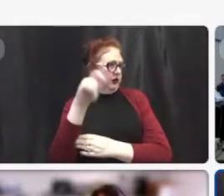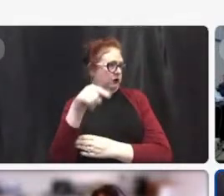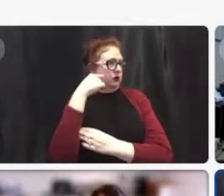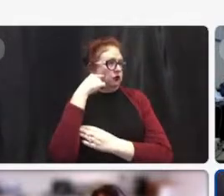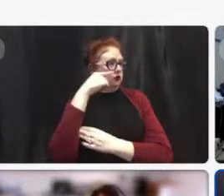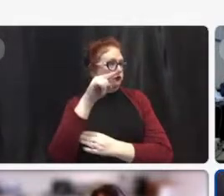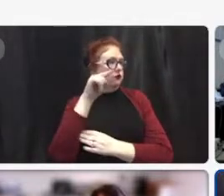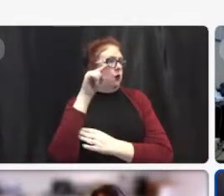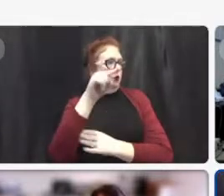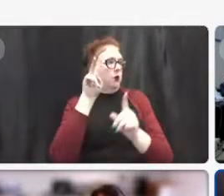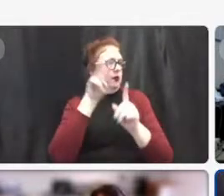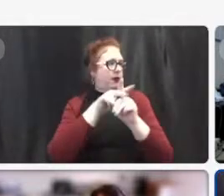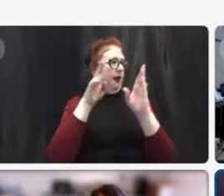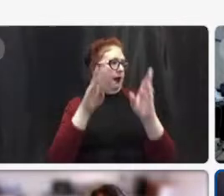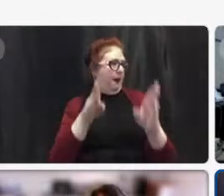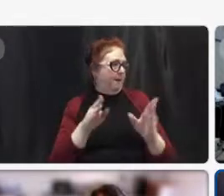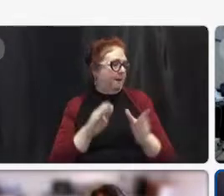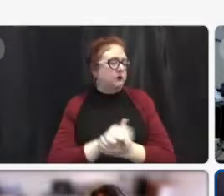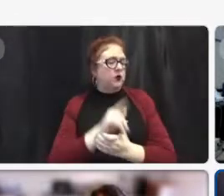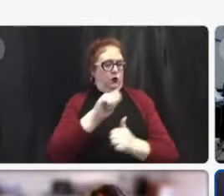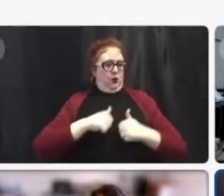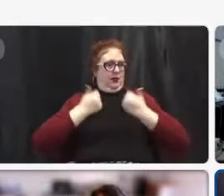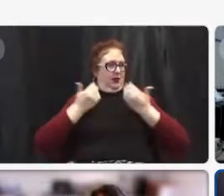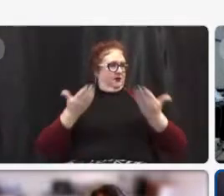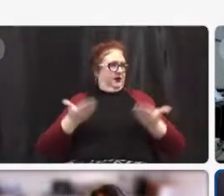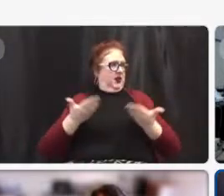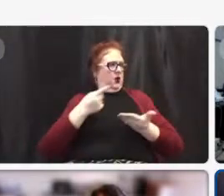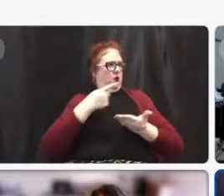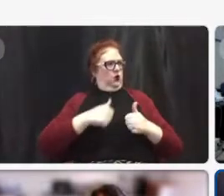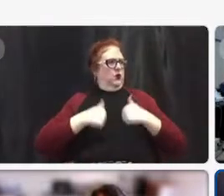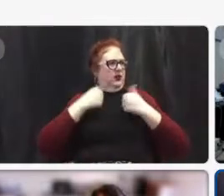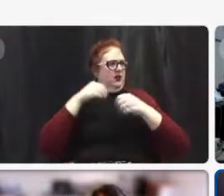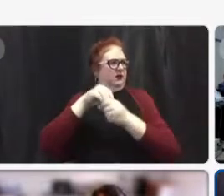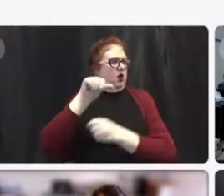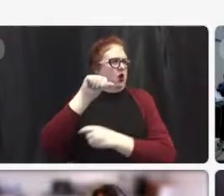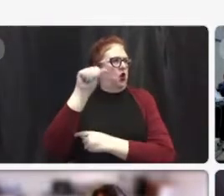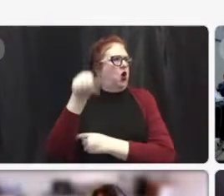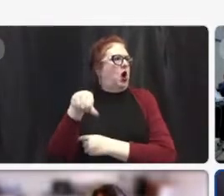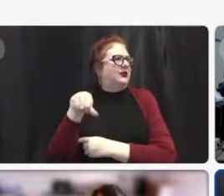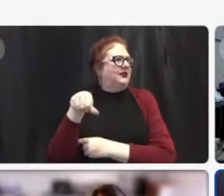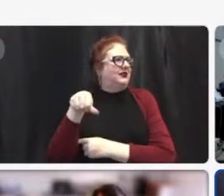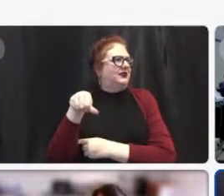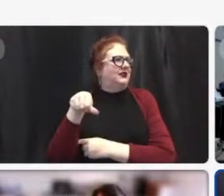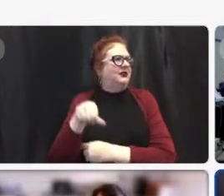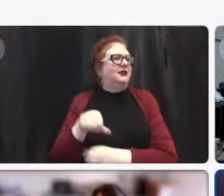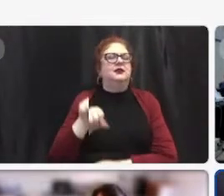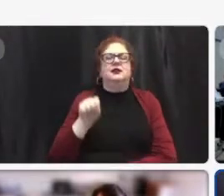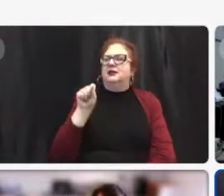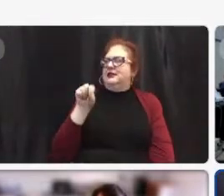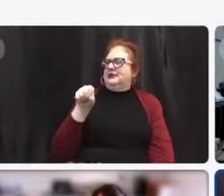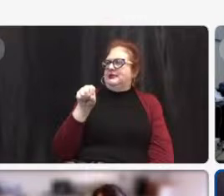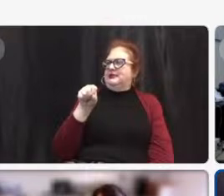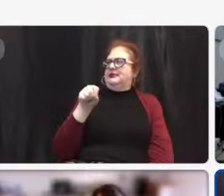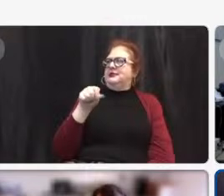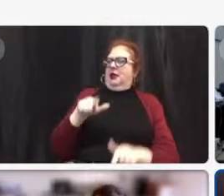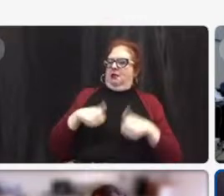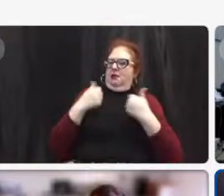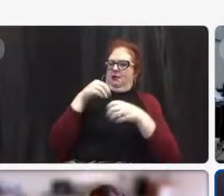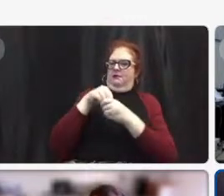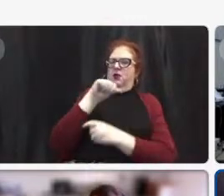applicant. So you live here or do you live in Austin? Yes, ma'am. I reside in Austin,